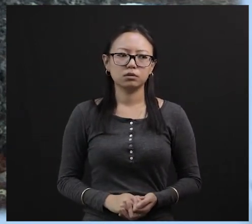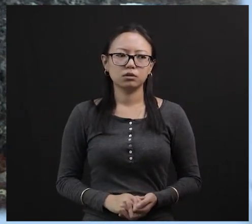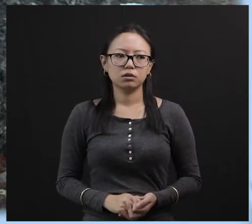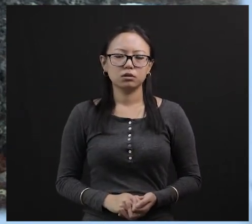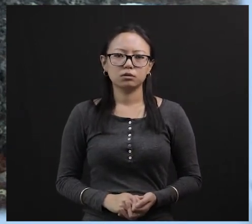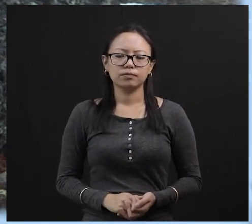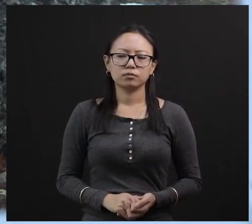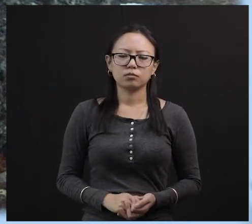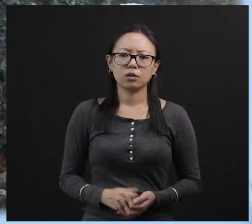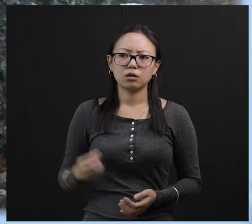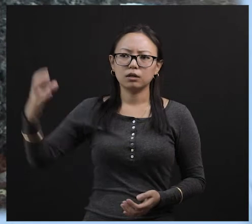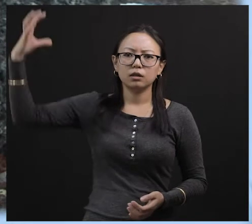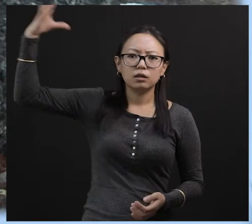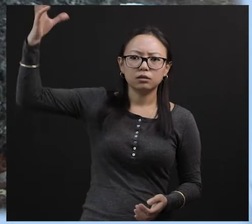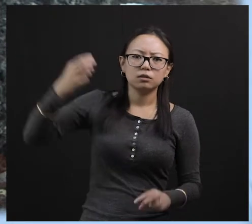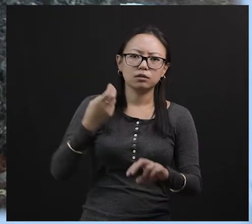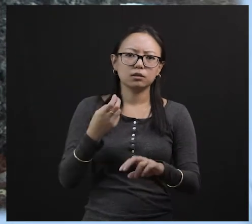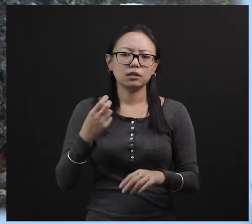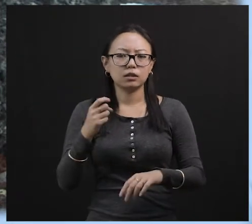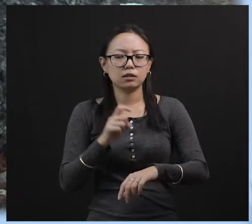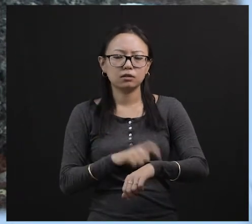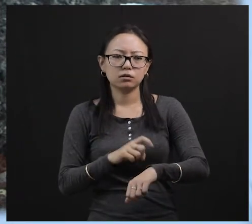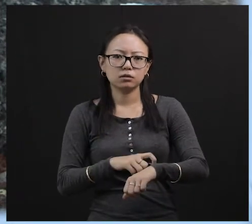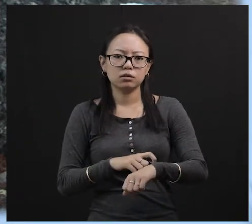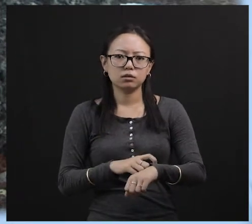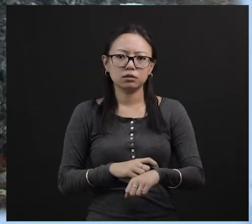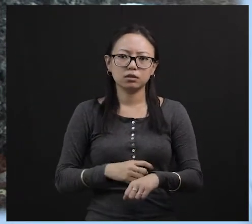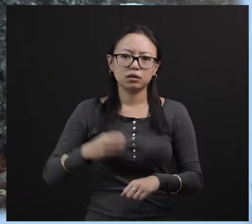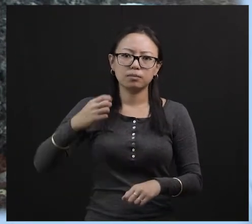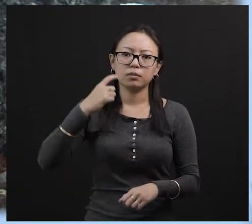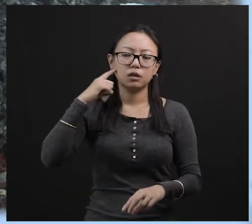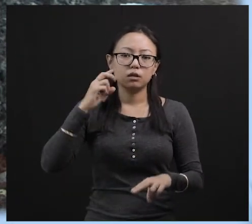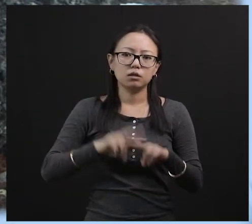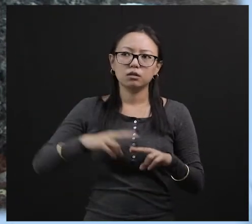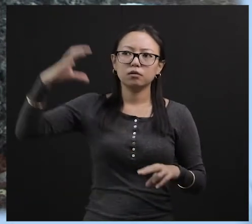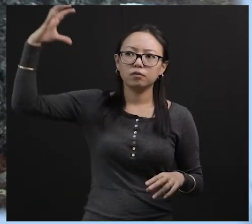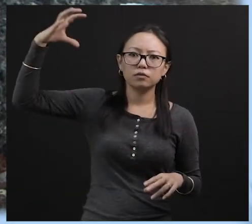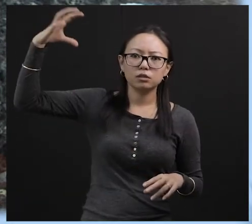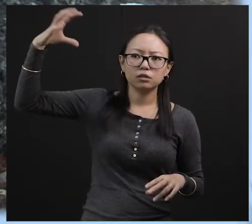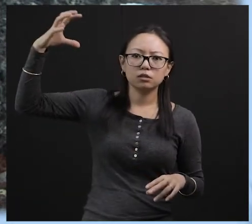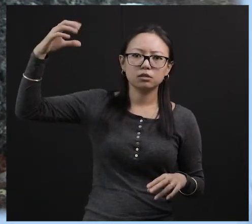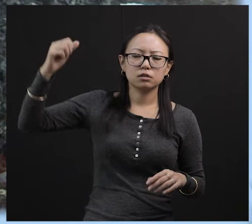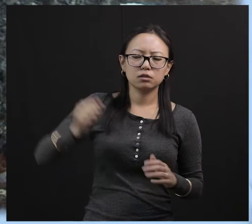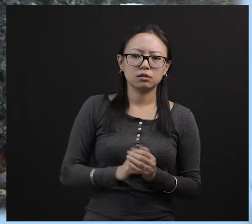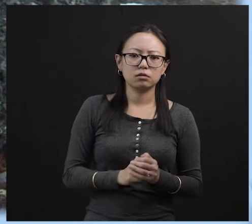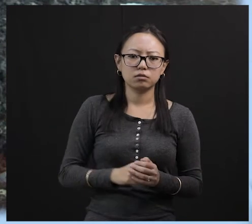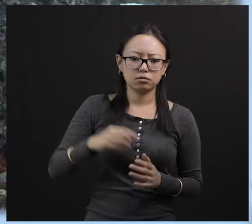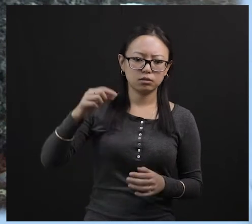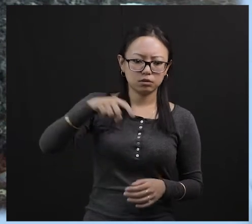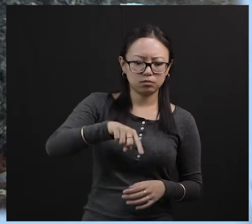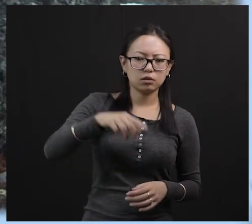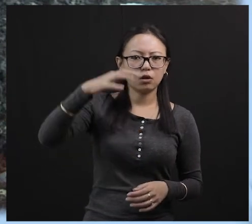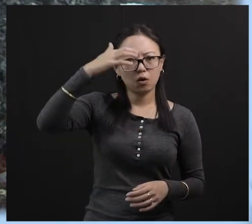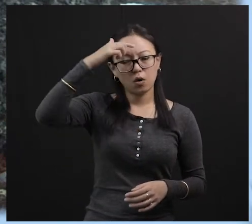and during the night, it becomes cold, so it contracts. Okay, so expansion, contraction, that means